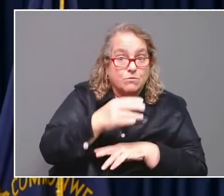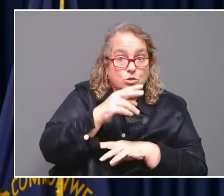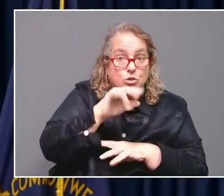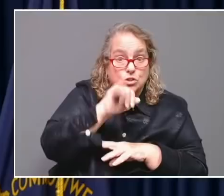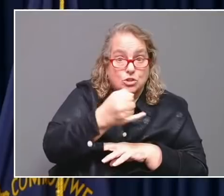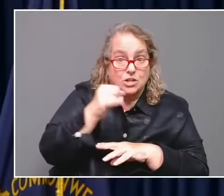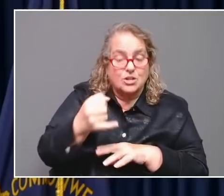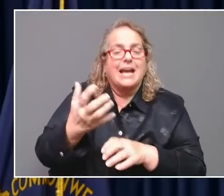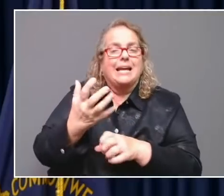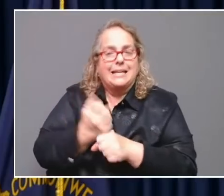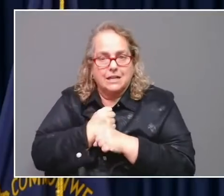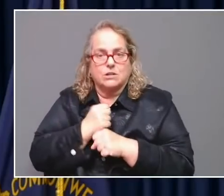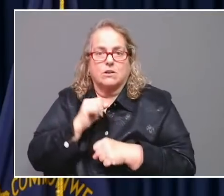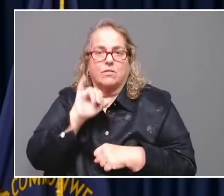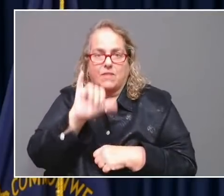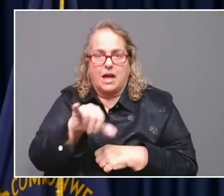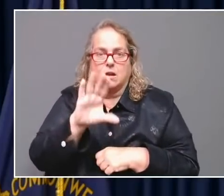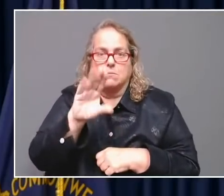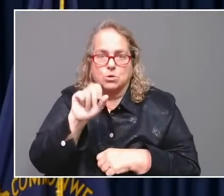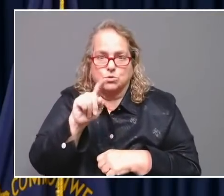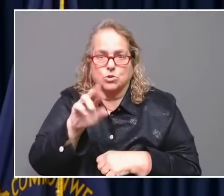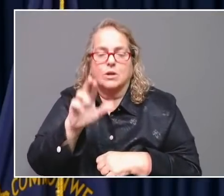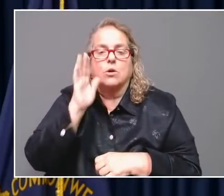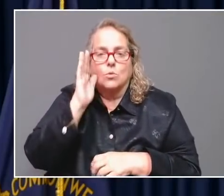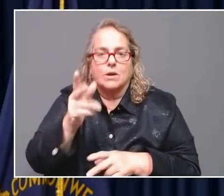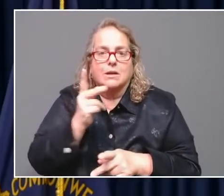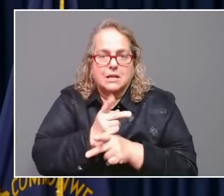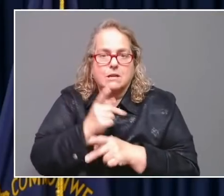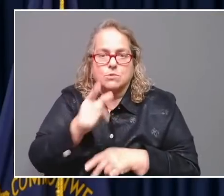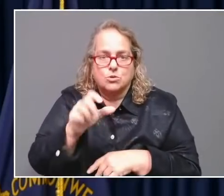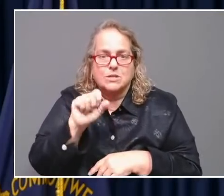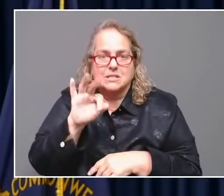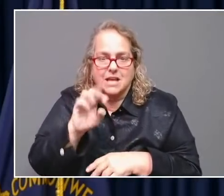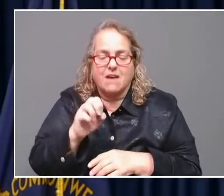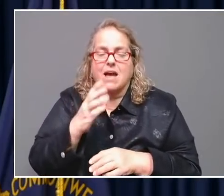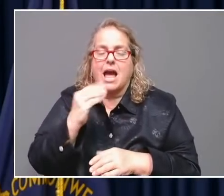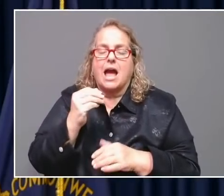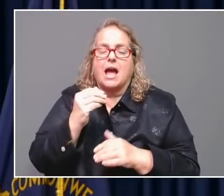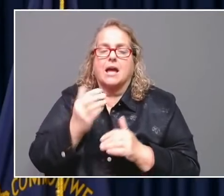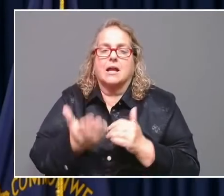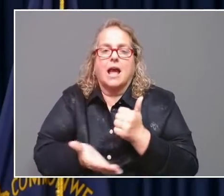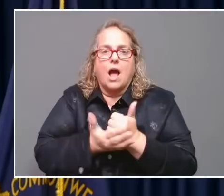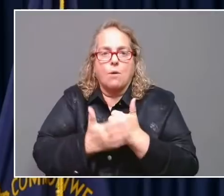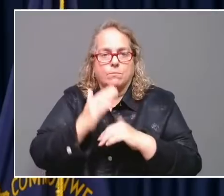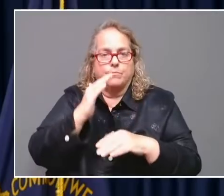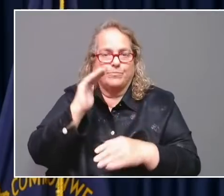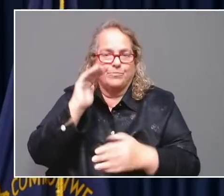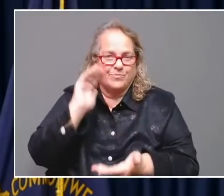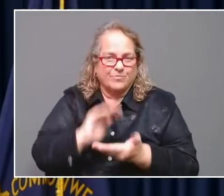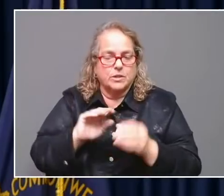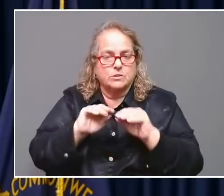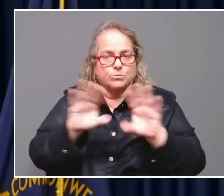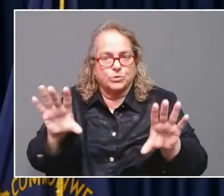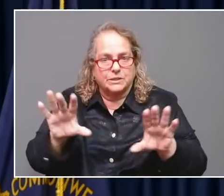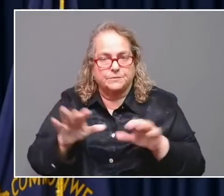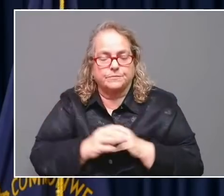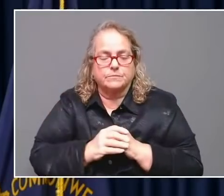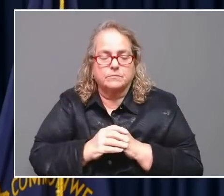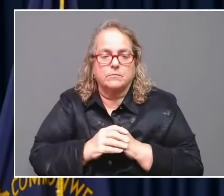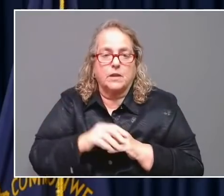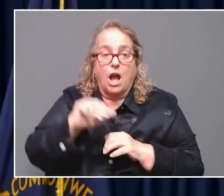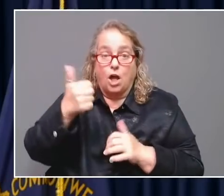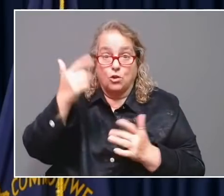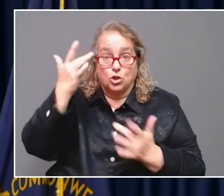booster. It'll keep you safe and help minimize the spread of this virus. The other concerns about the